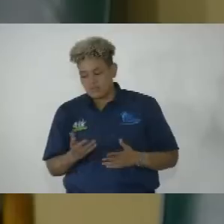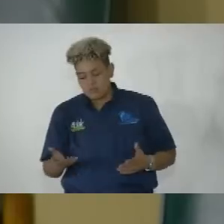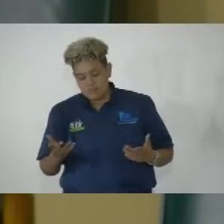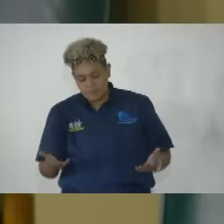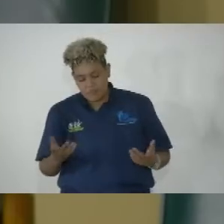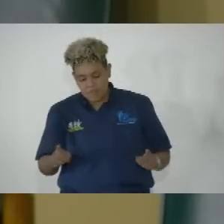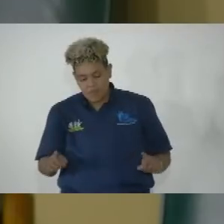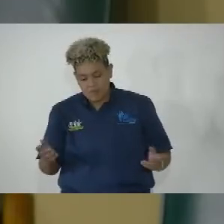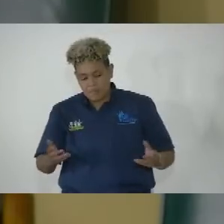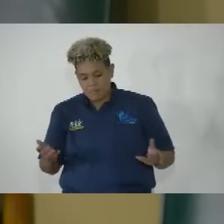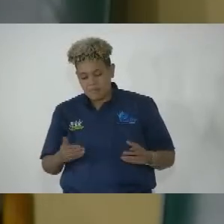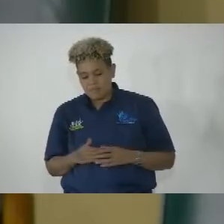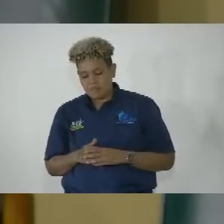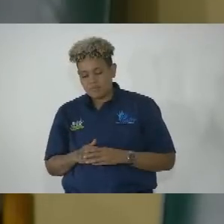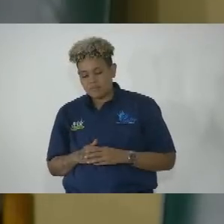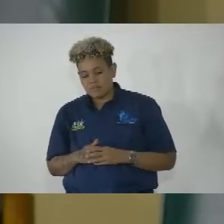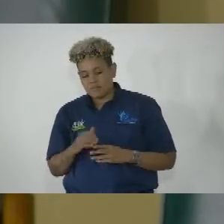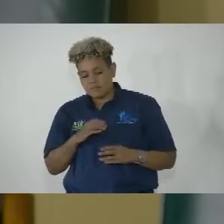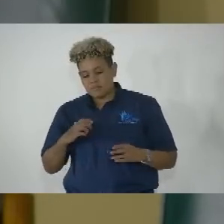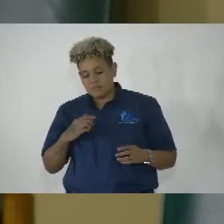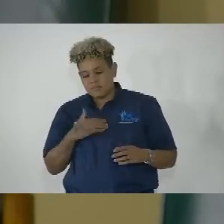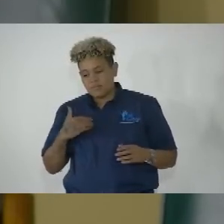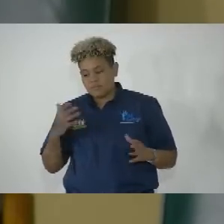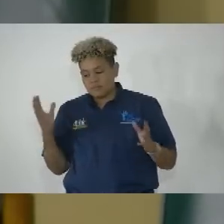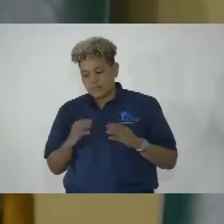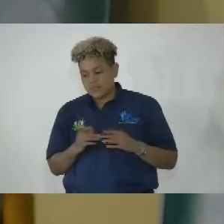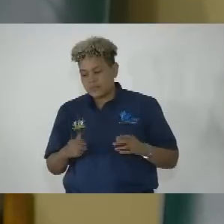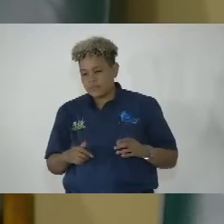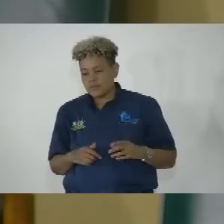the committee members in totality.